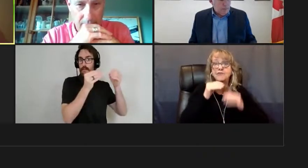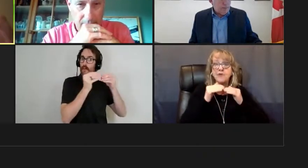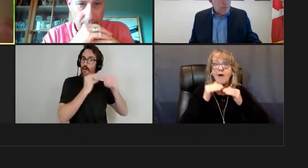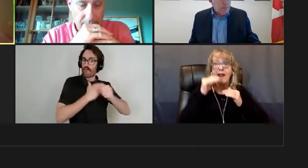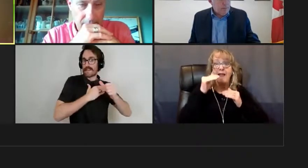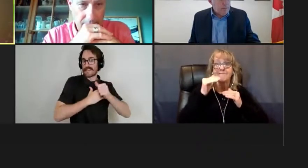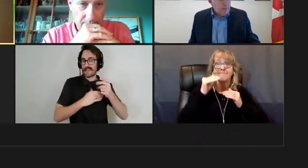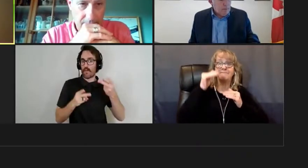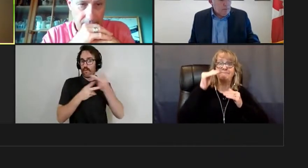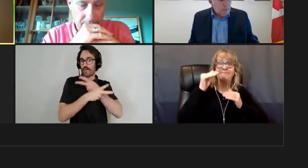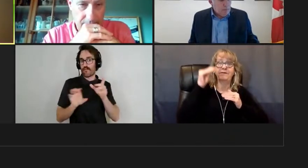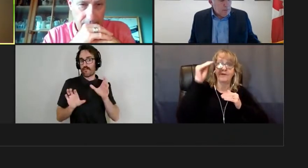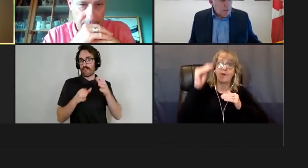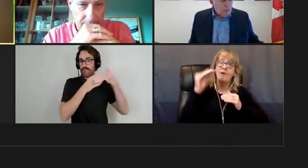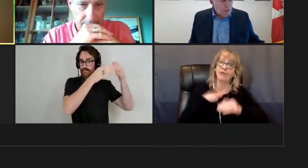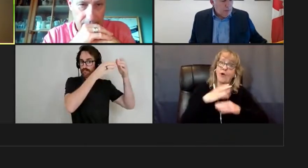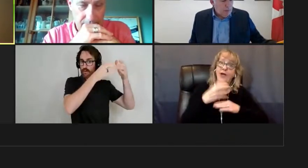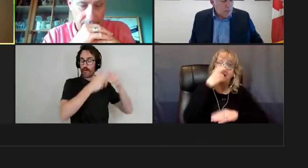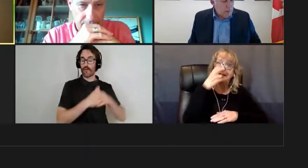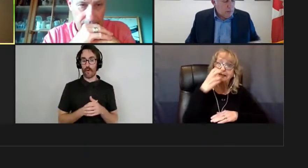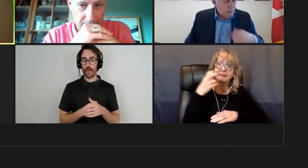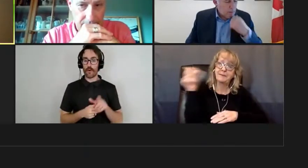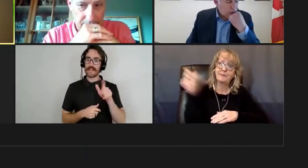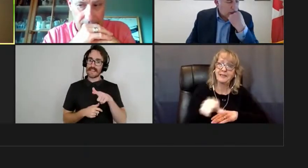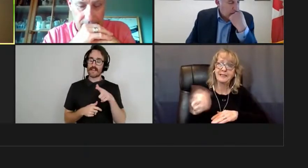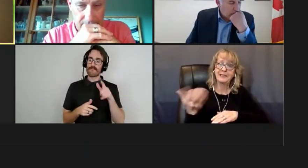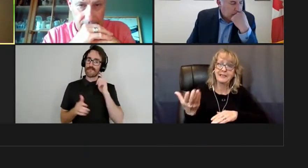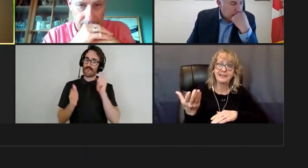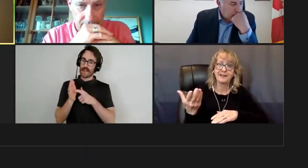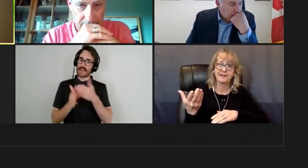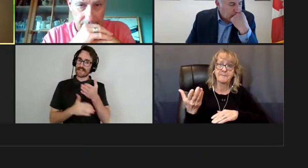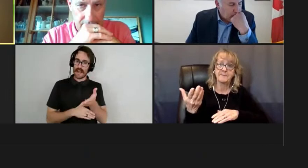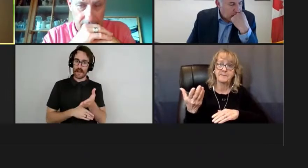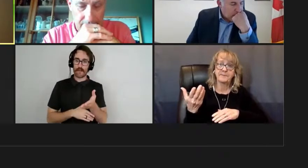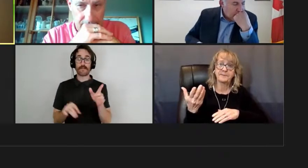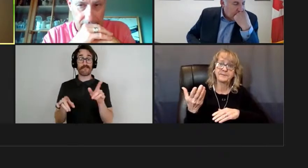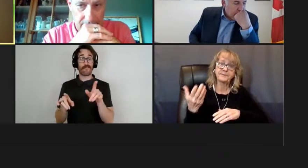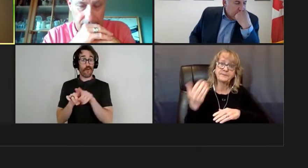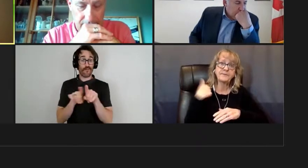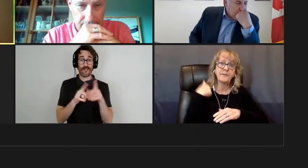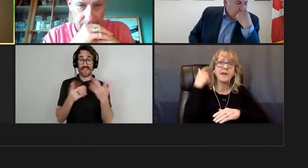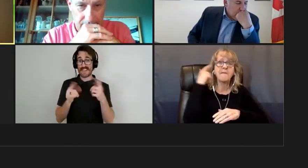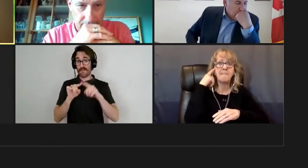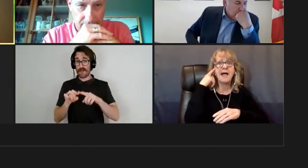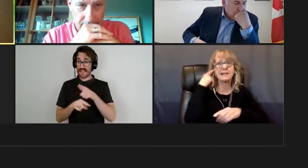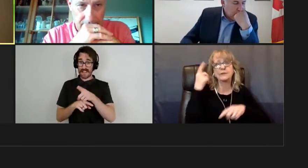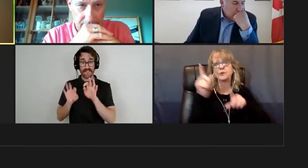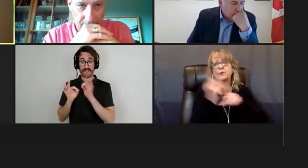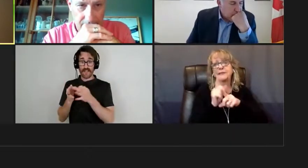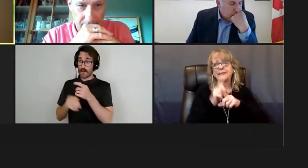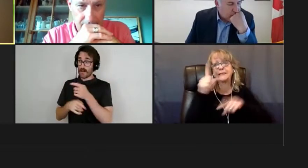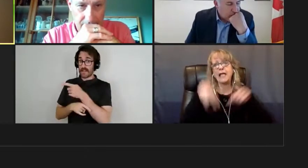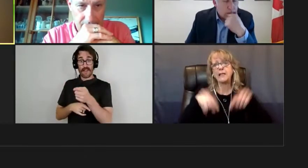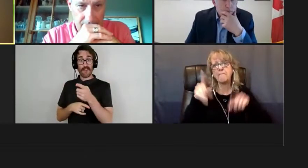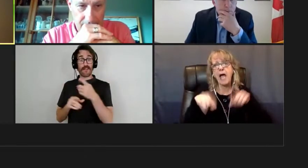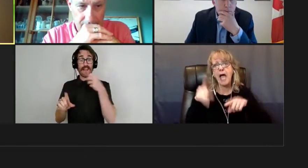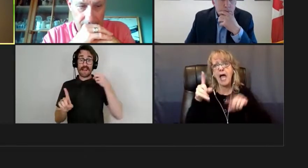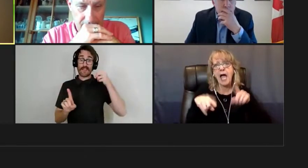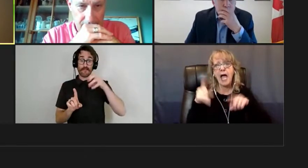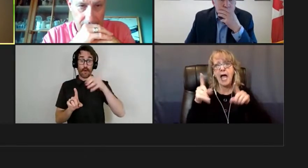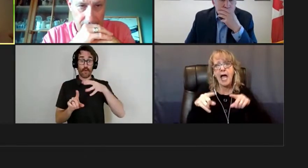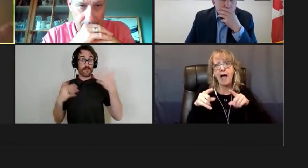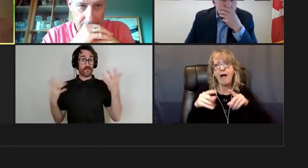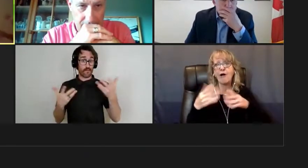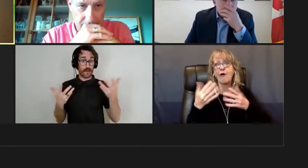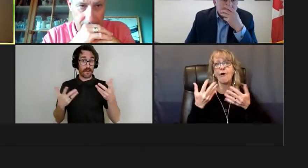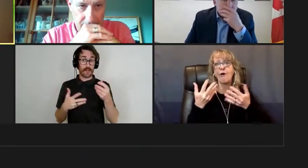an acknowledgement of that. And I think it also depends on, you know, the rest of the people in the family, what are their exposures? Have